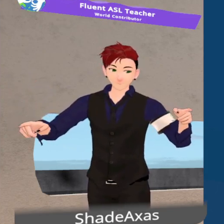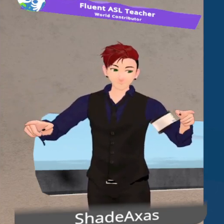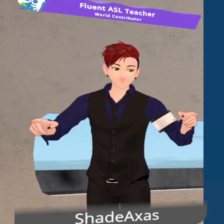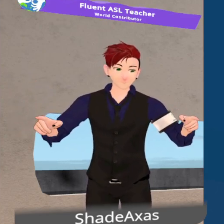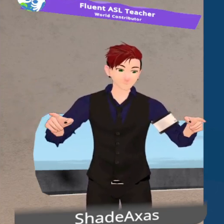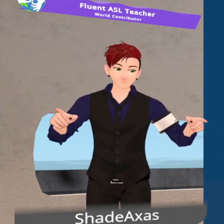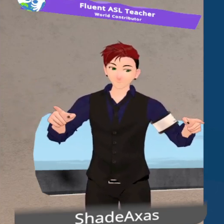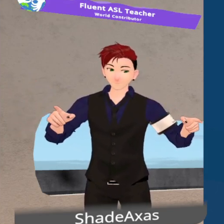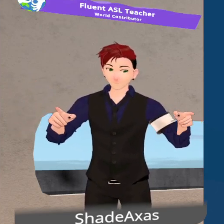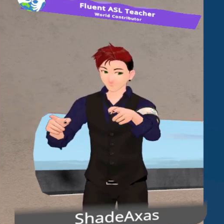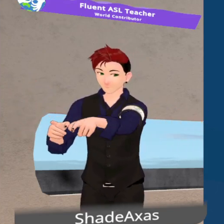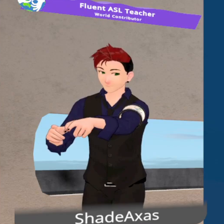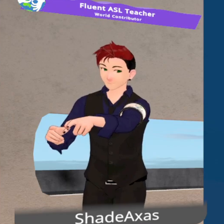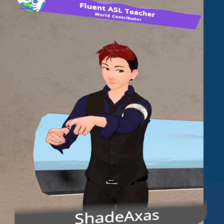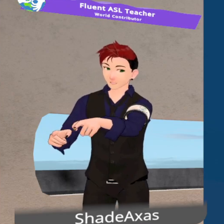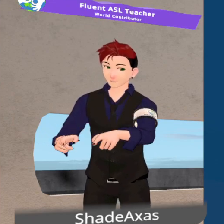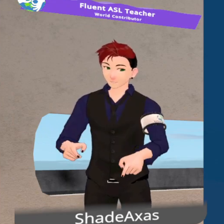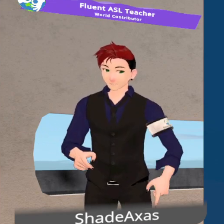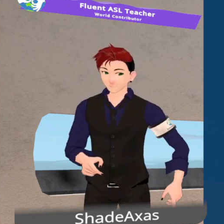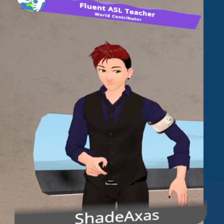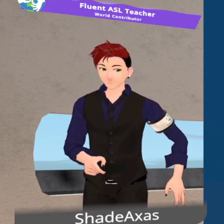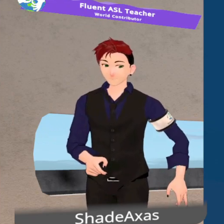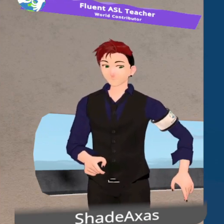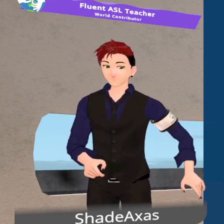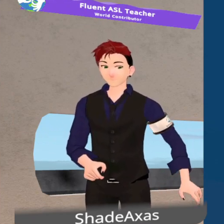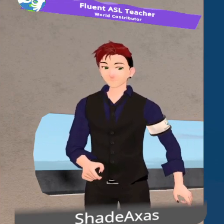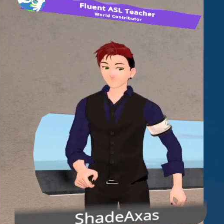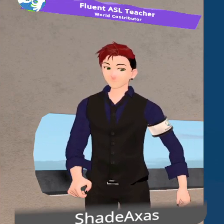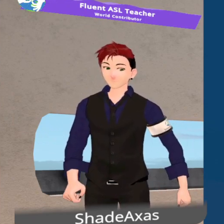I have another question. Dionysus.